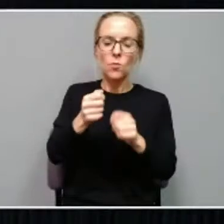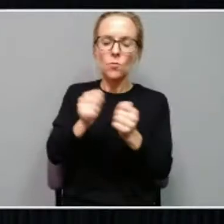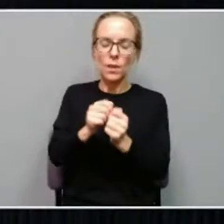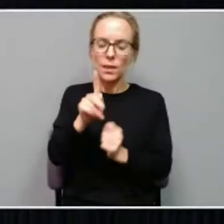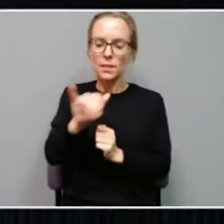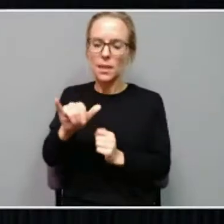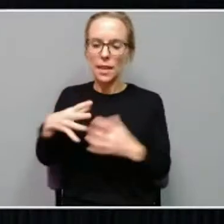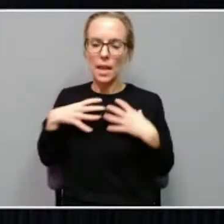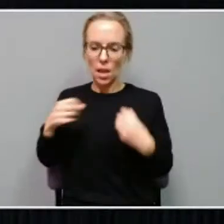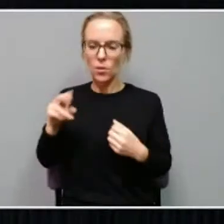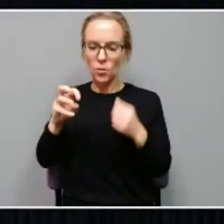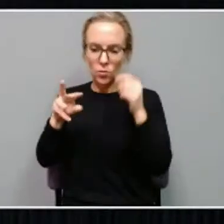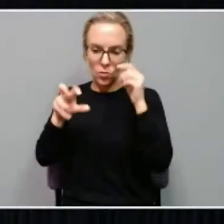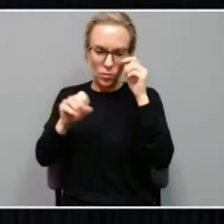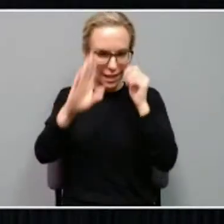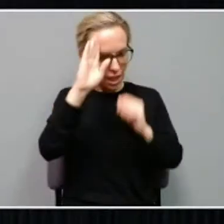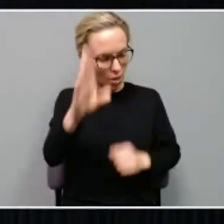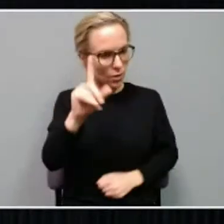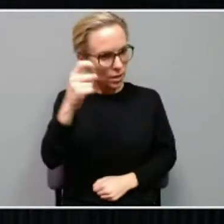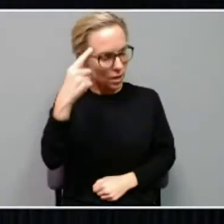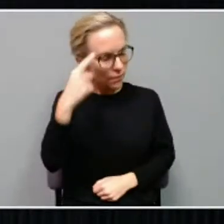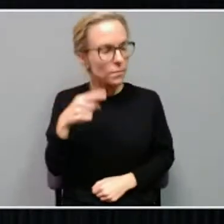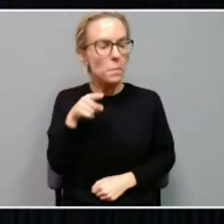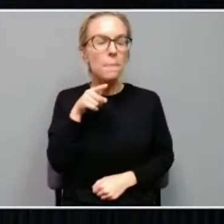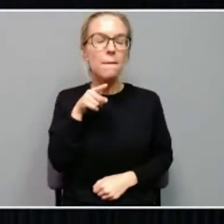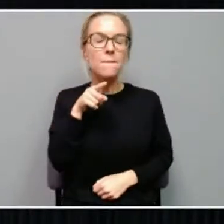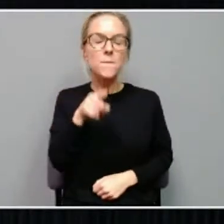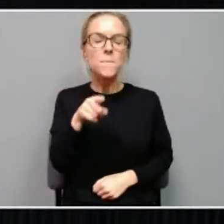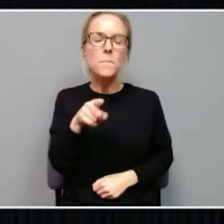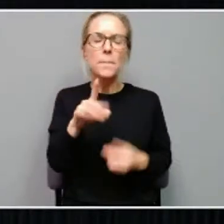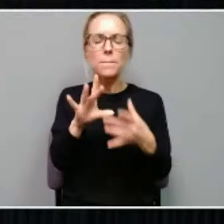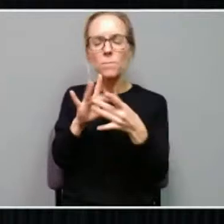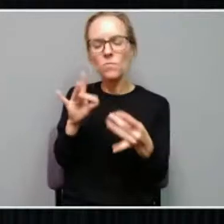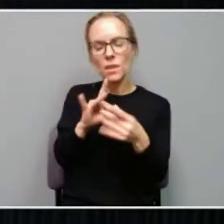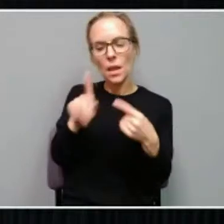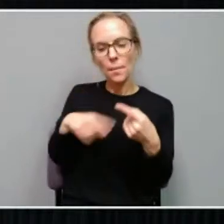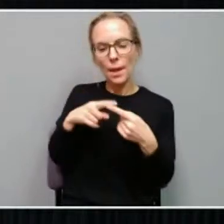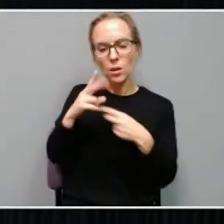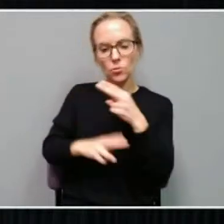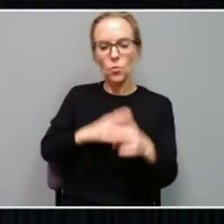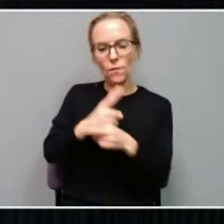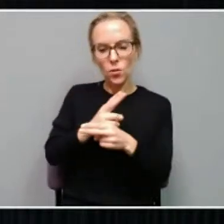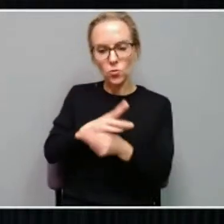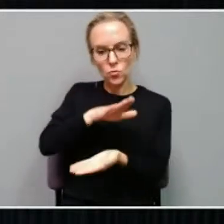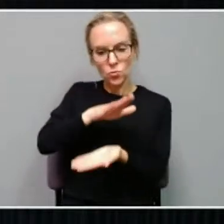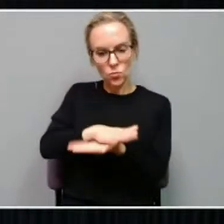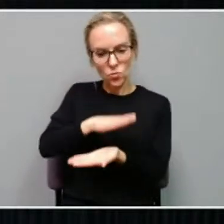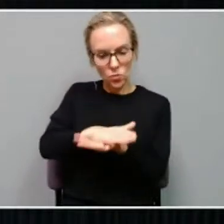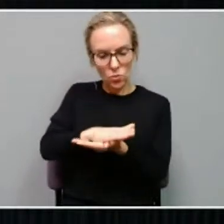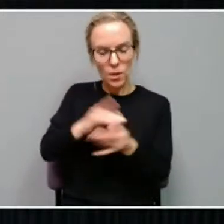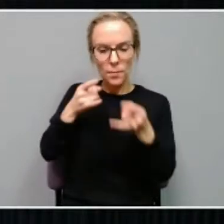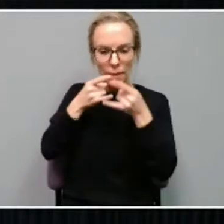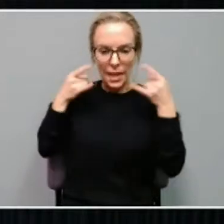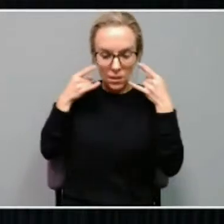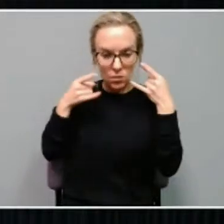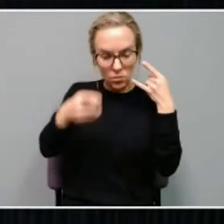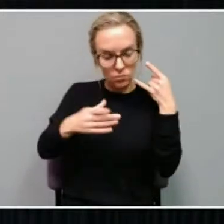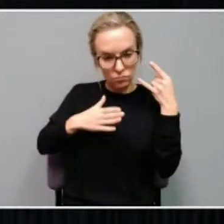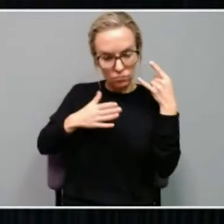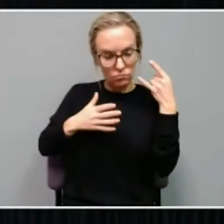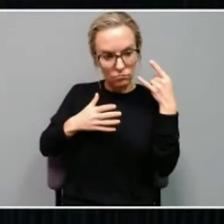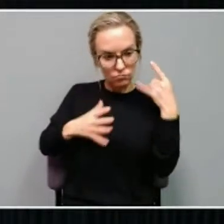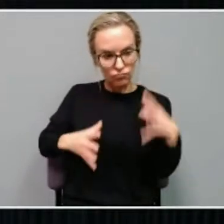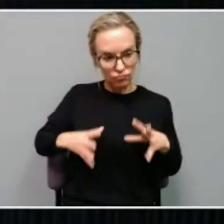Hi, Governor. So would you, just talking about universal school masking, would you be okay